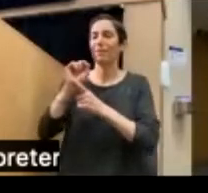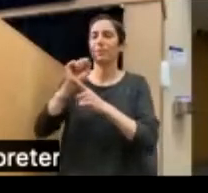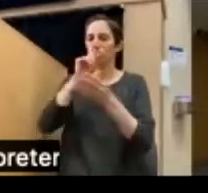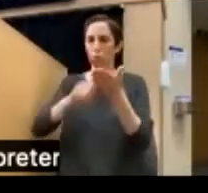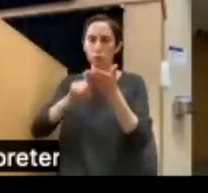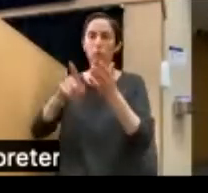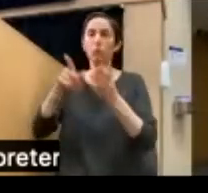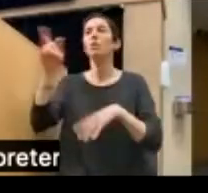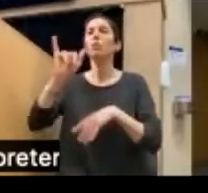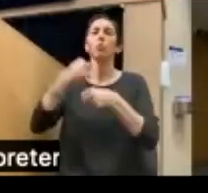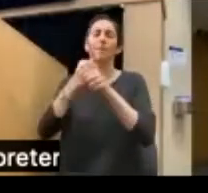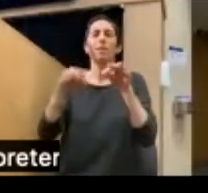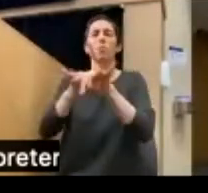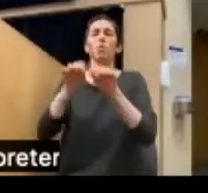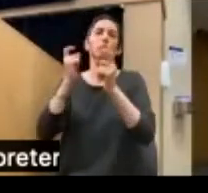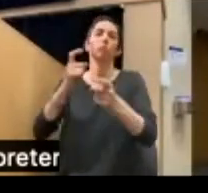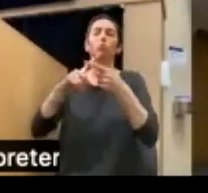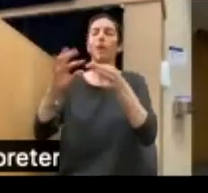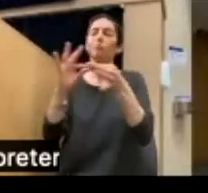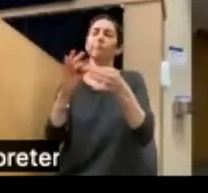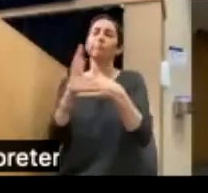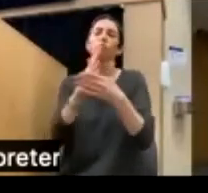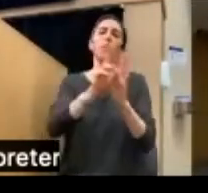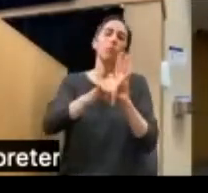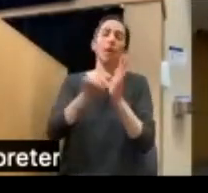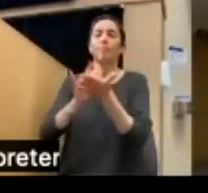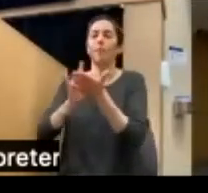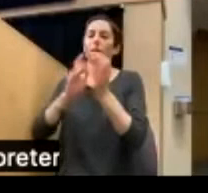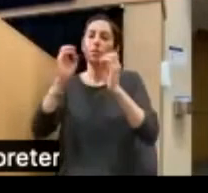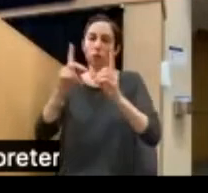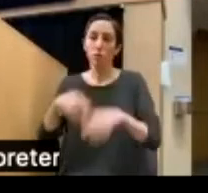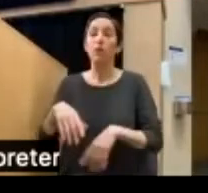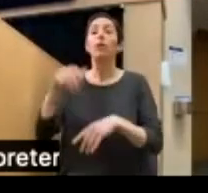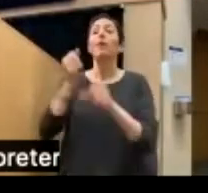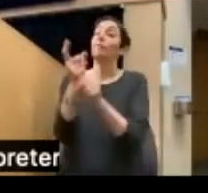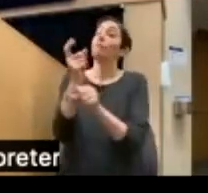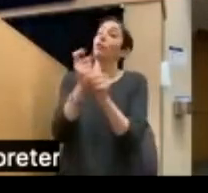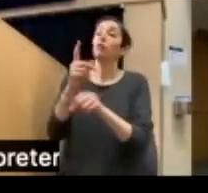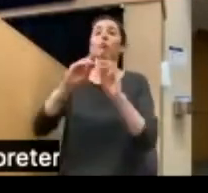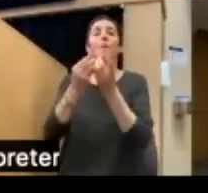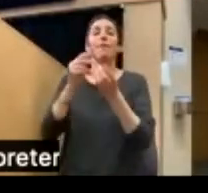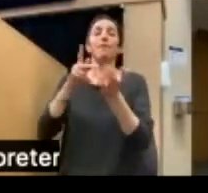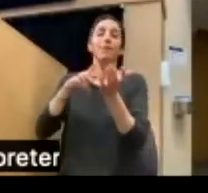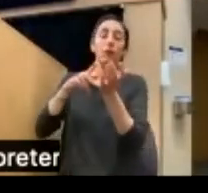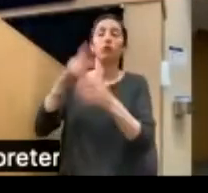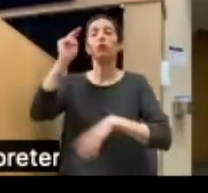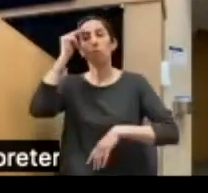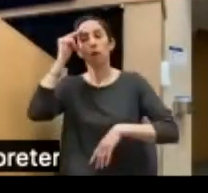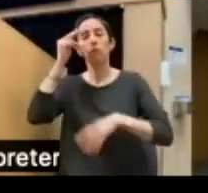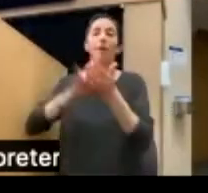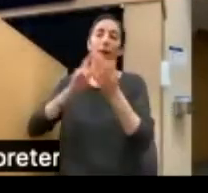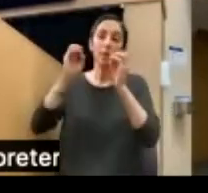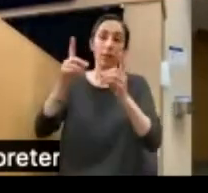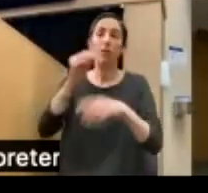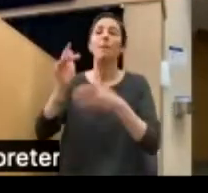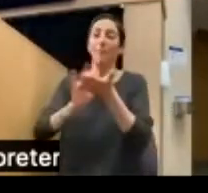between undergraduate and medical education. And the Meyerowitz Lecture is hosted each year by the Departments of Psychiatry, Neurology, Medical Education,